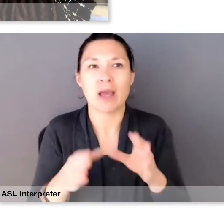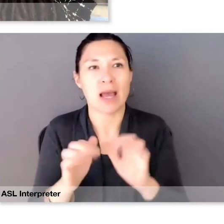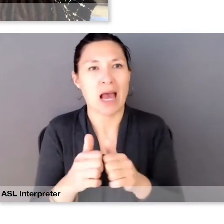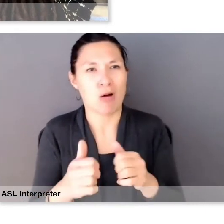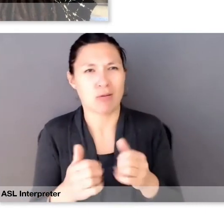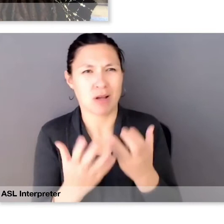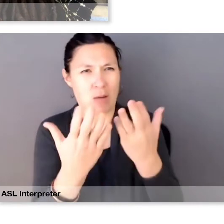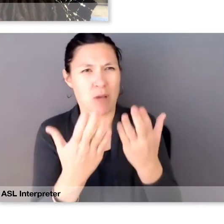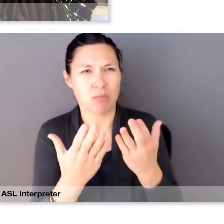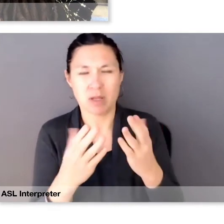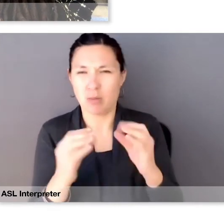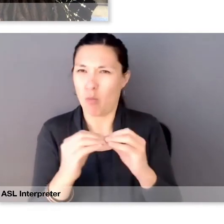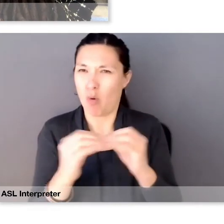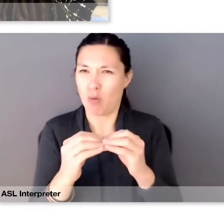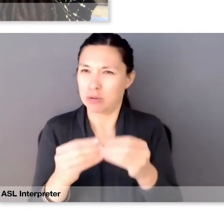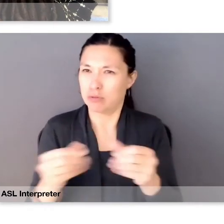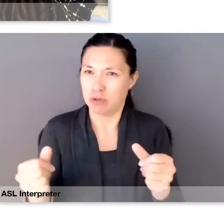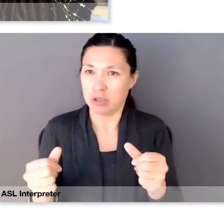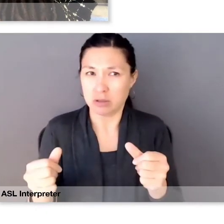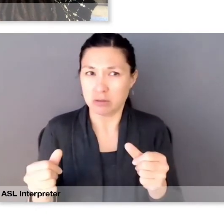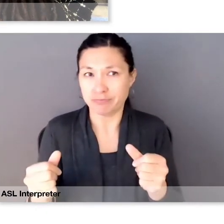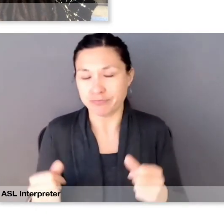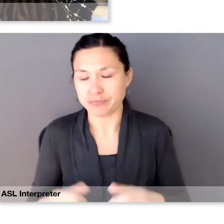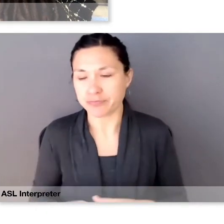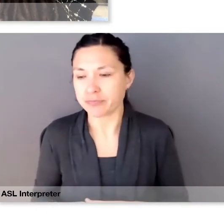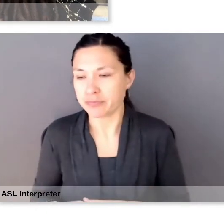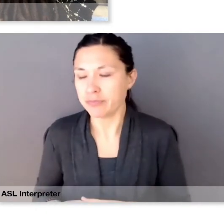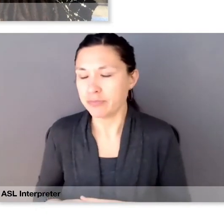Right, thanks so much. And